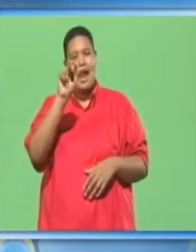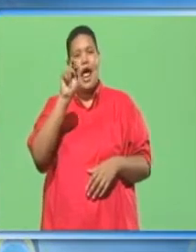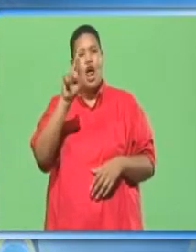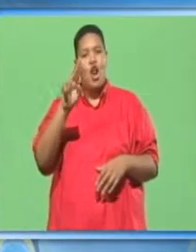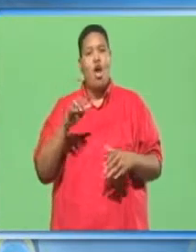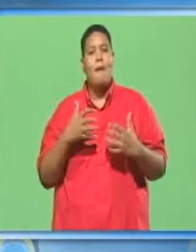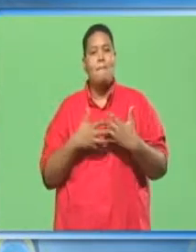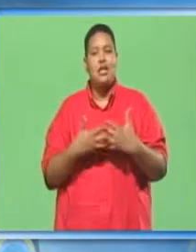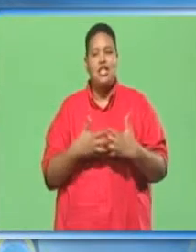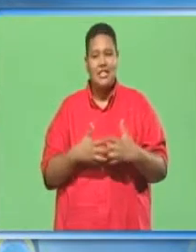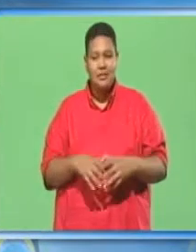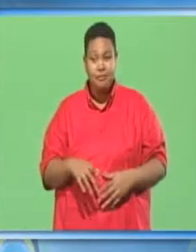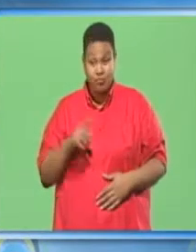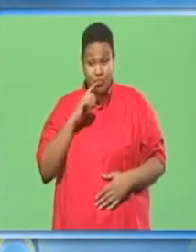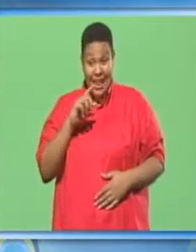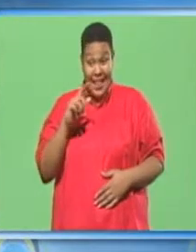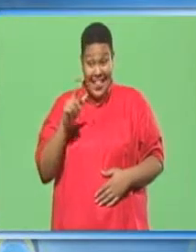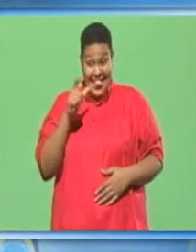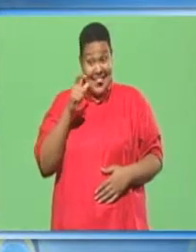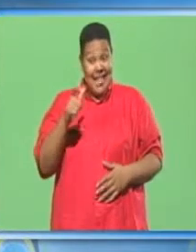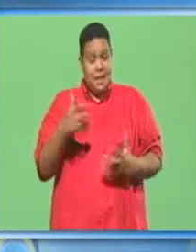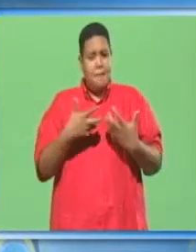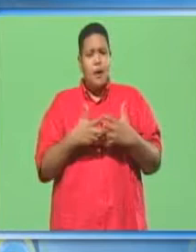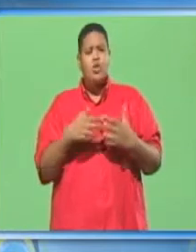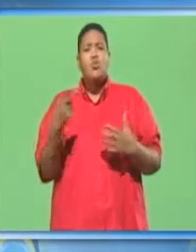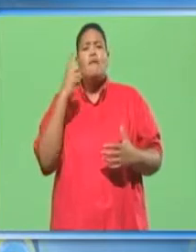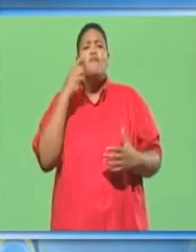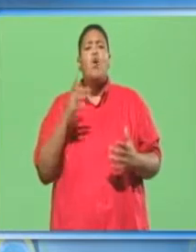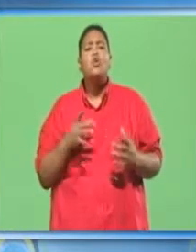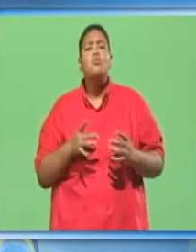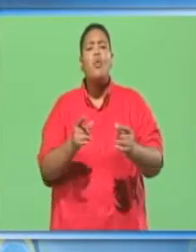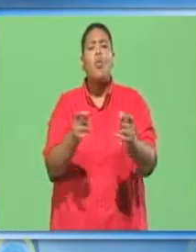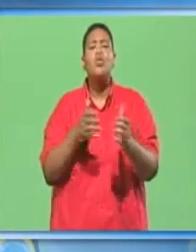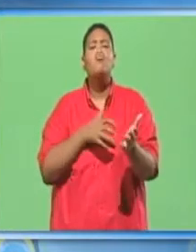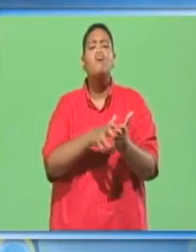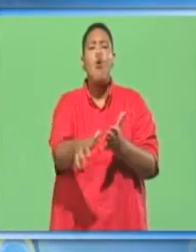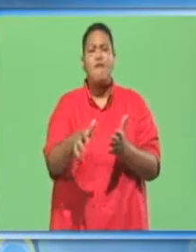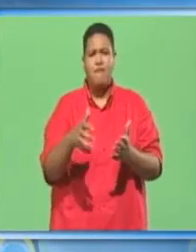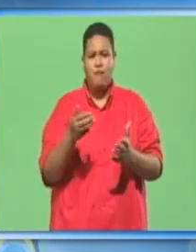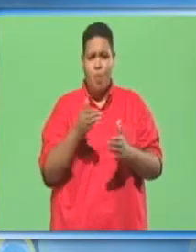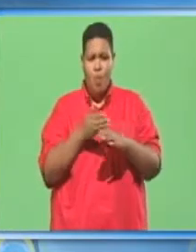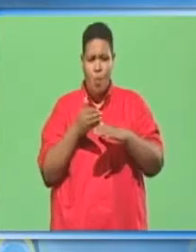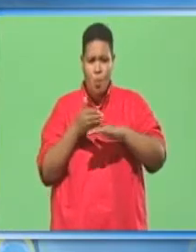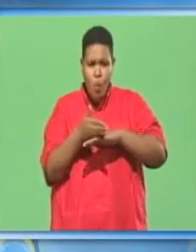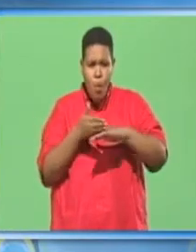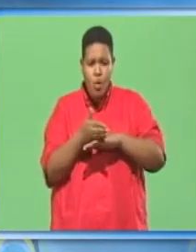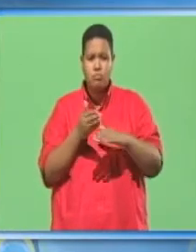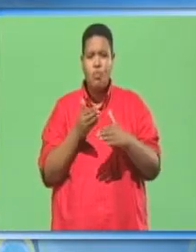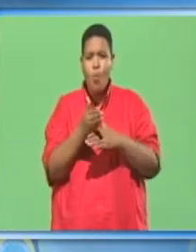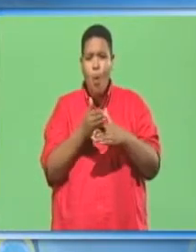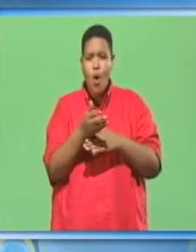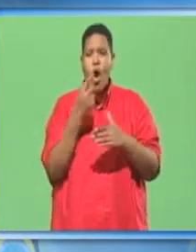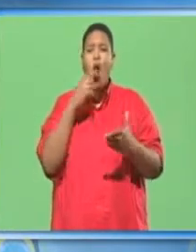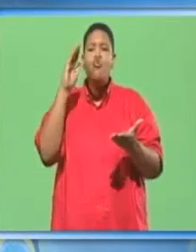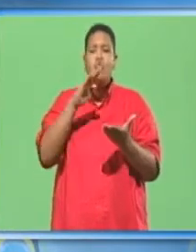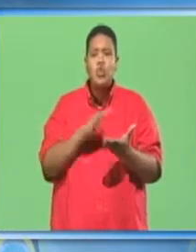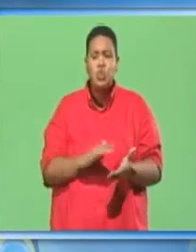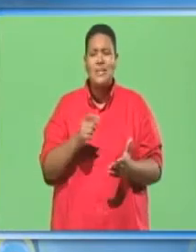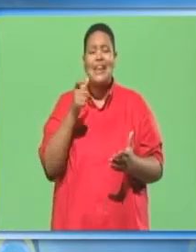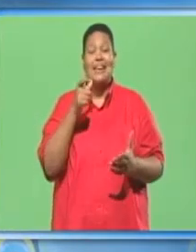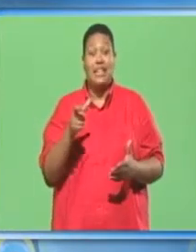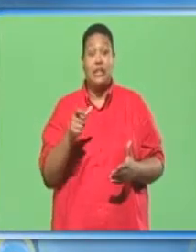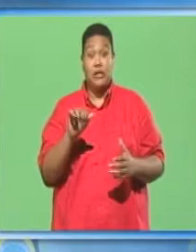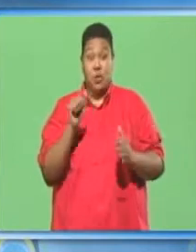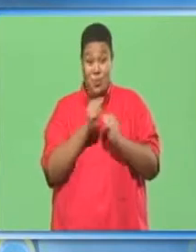A thickness planer is a tool used for smoothing rough lumber or reducing the thickness of a board. With a thickness